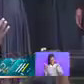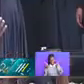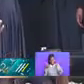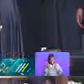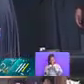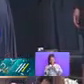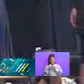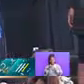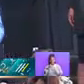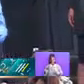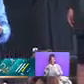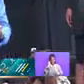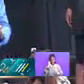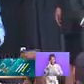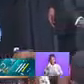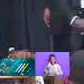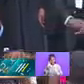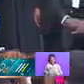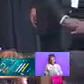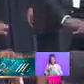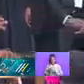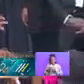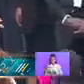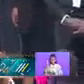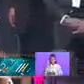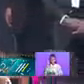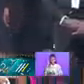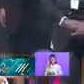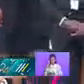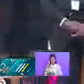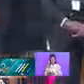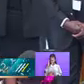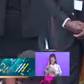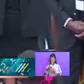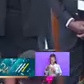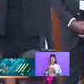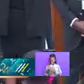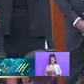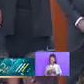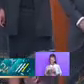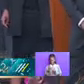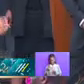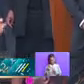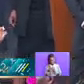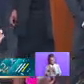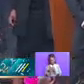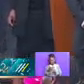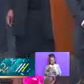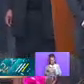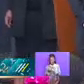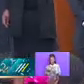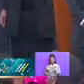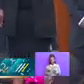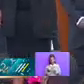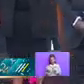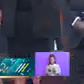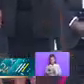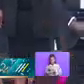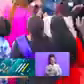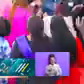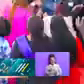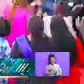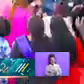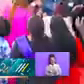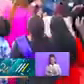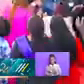Hebrew women before you know which you have delivered it will be painless painfree no